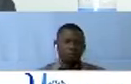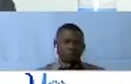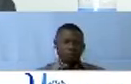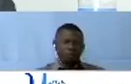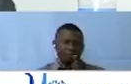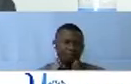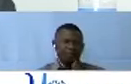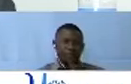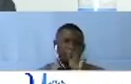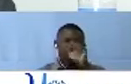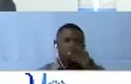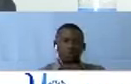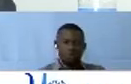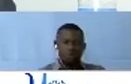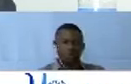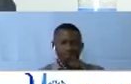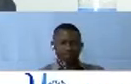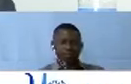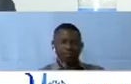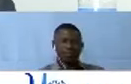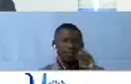lén yourself itefon